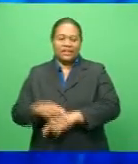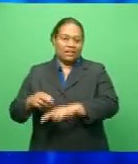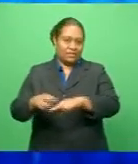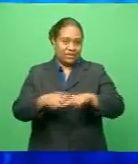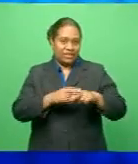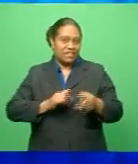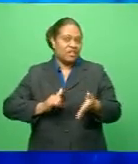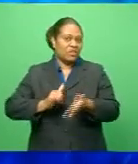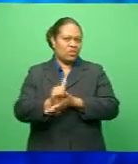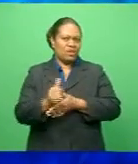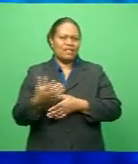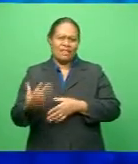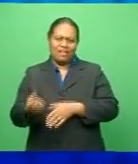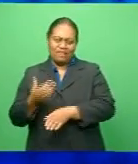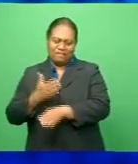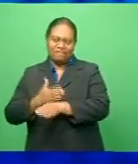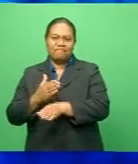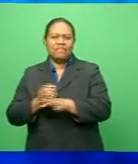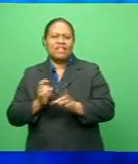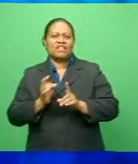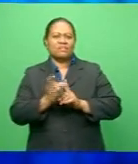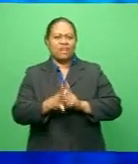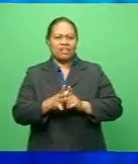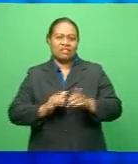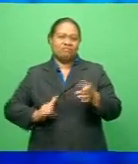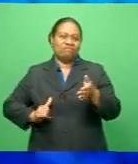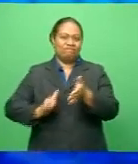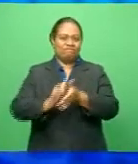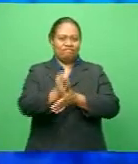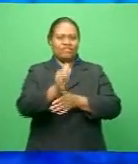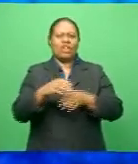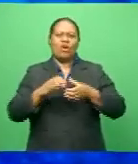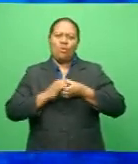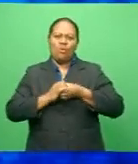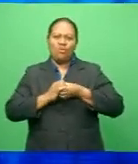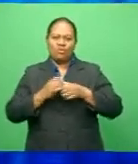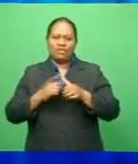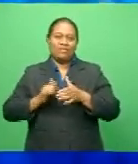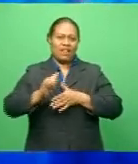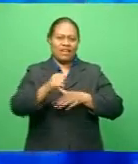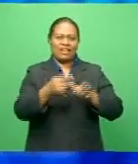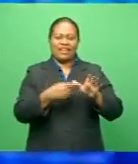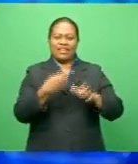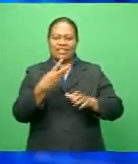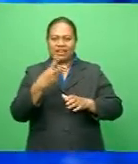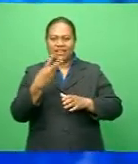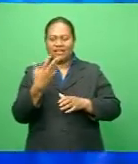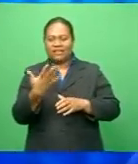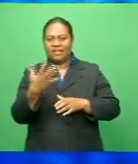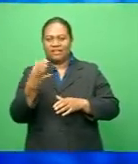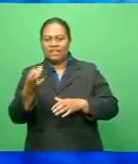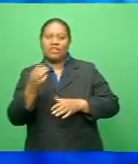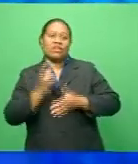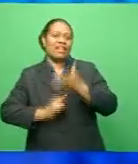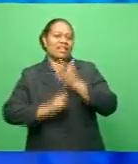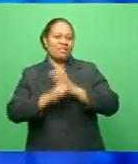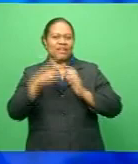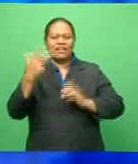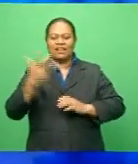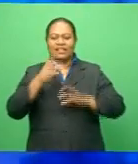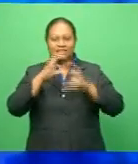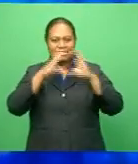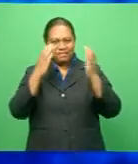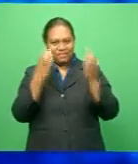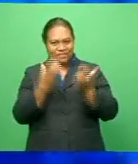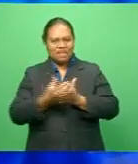Fiji Airways will operate a special Catch the Sunset flight on its Airbus A350 aircraft on December 19th, following